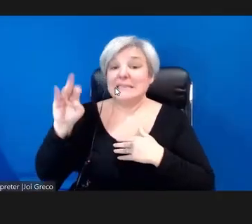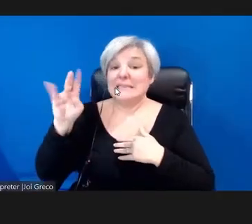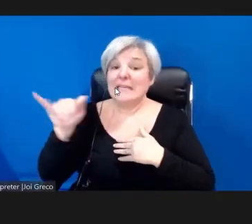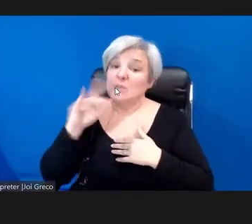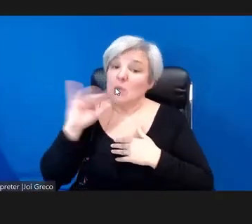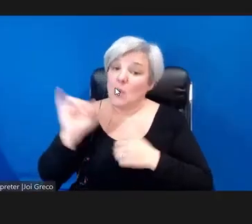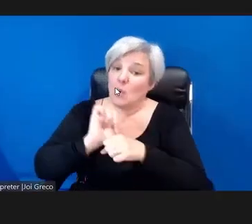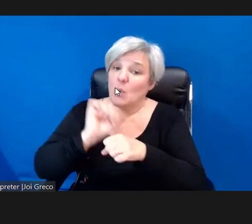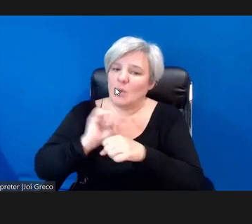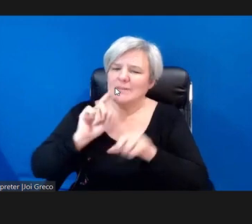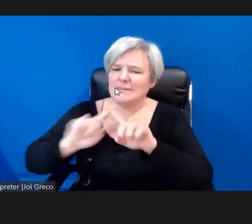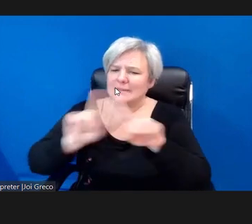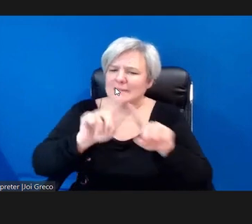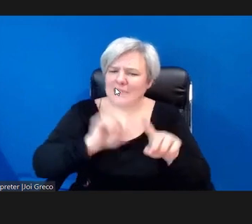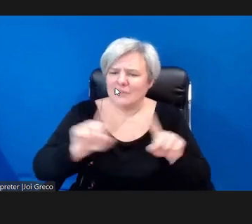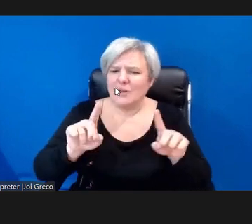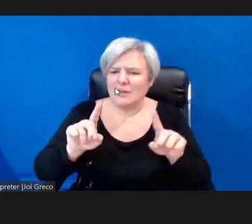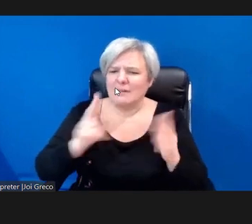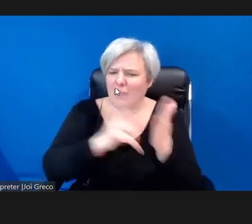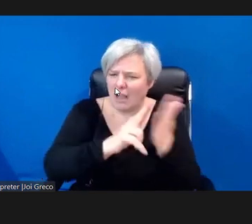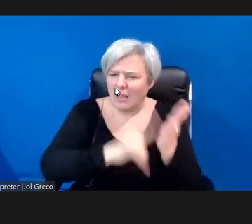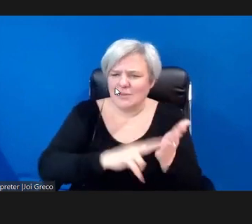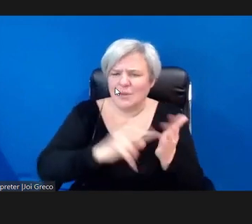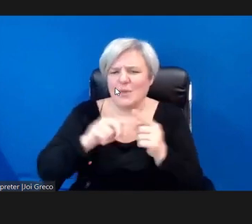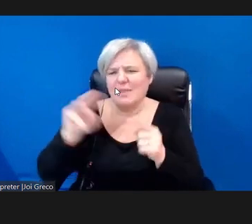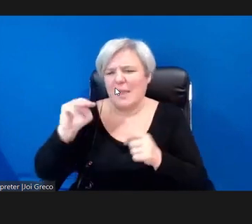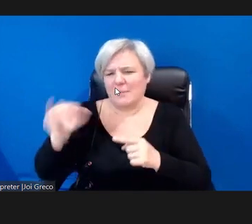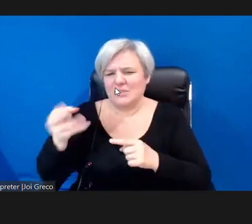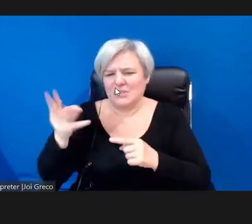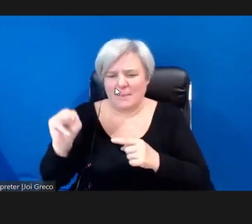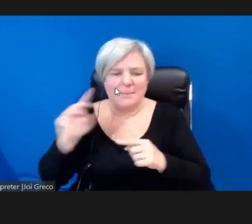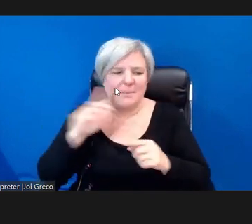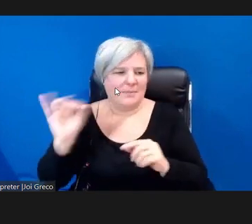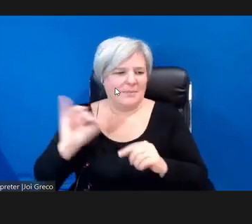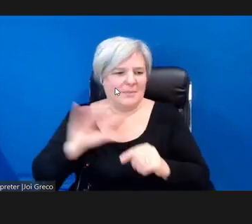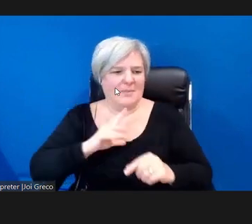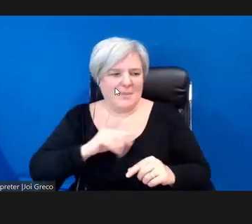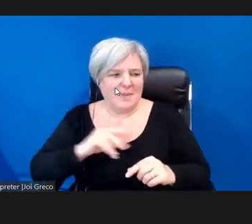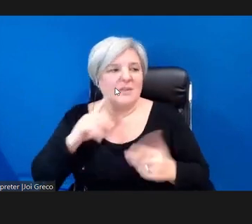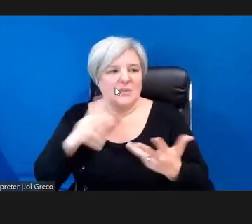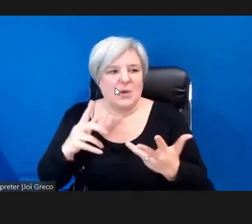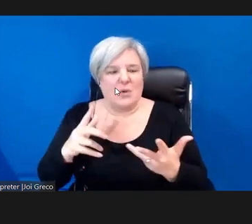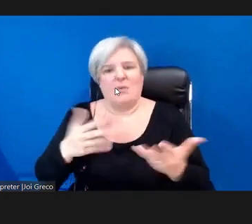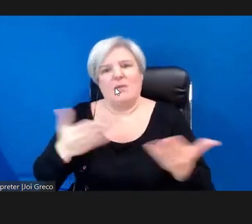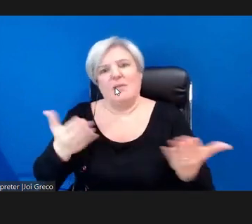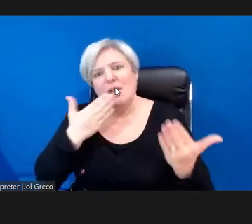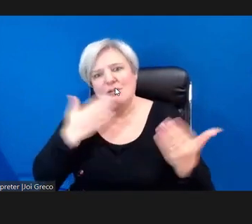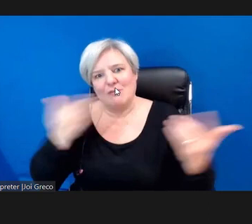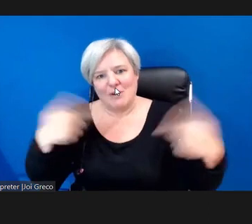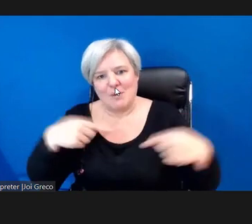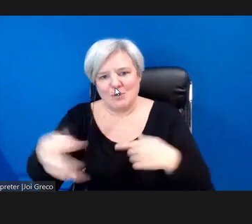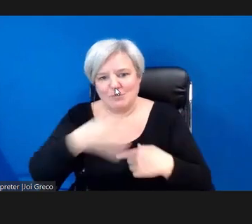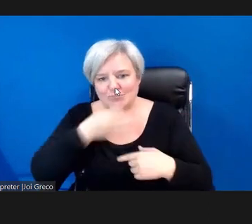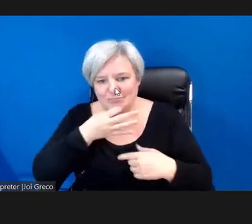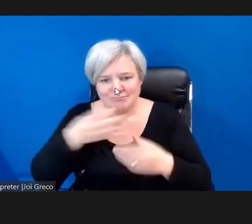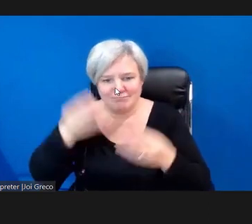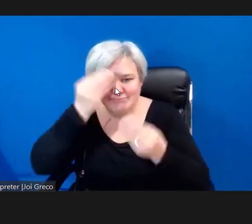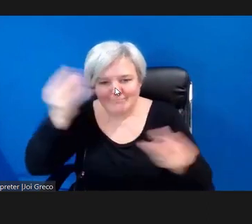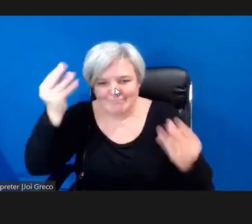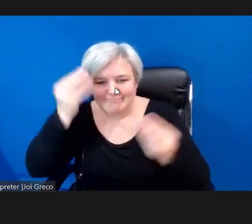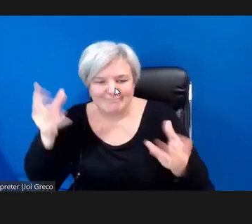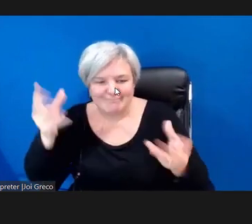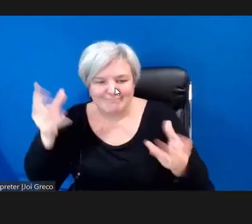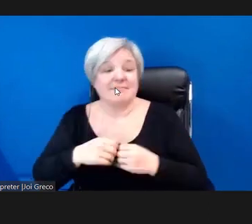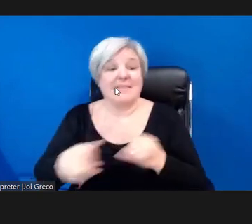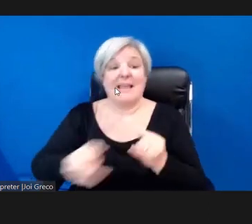on several contract projects with NCHAM, and we appreciate her bringing her expertise to the table as well. And then